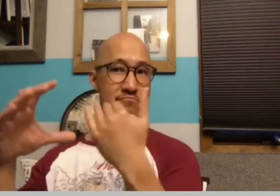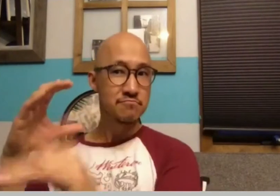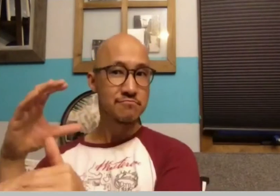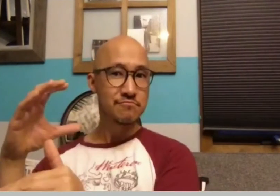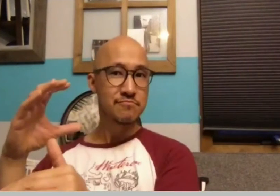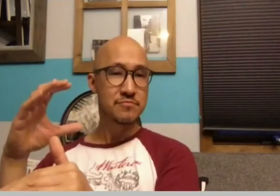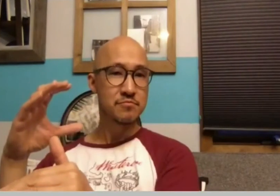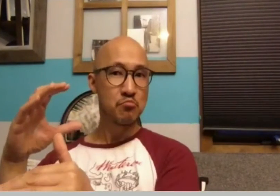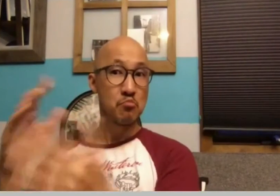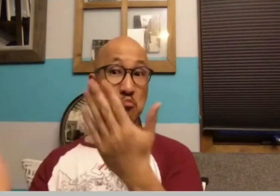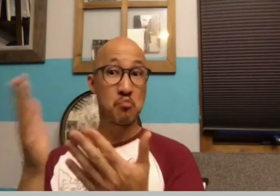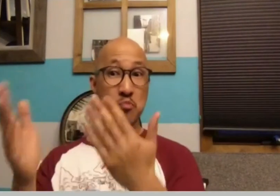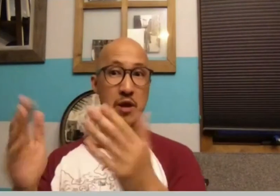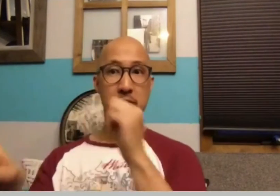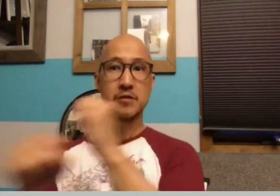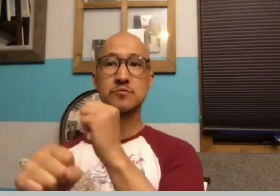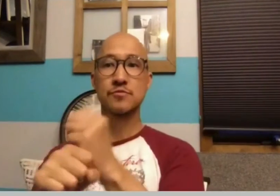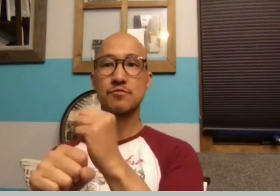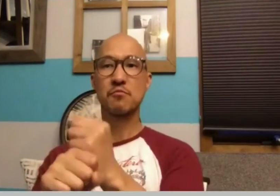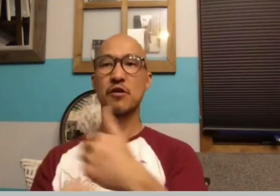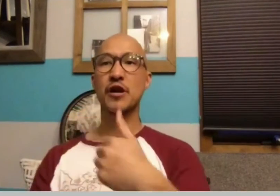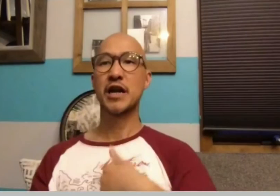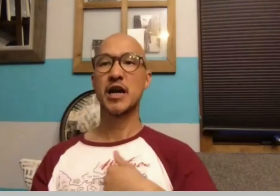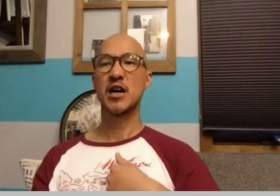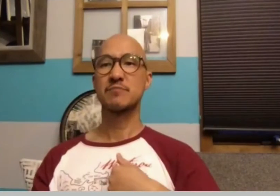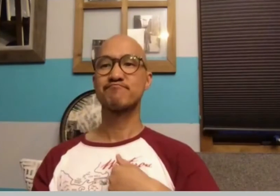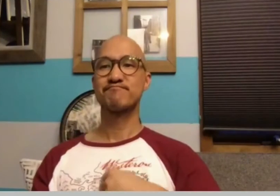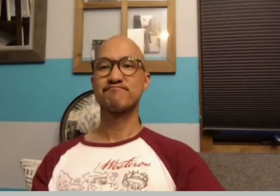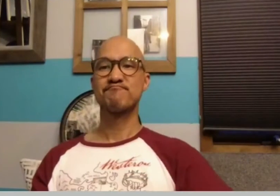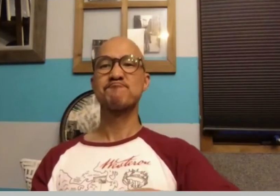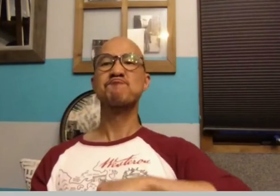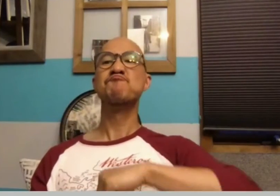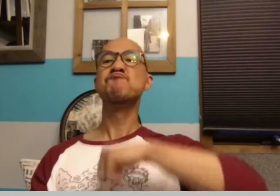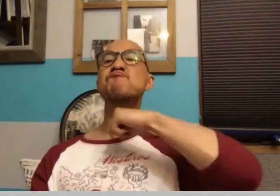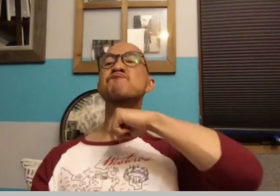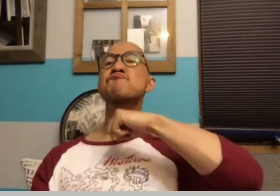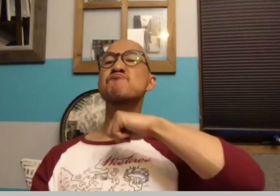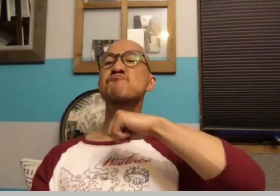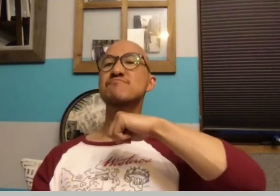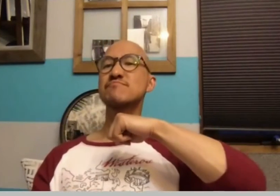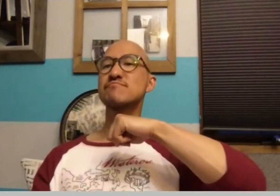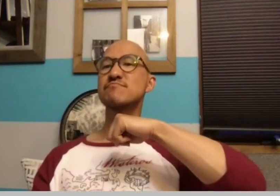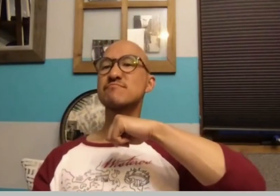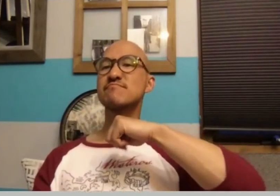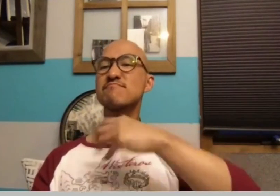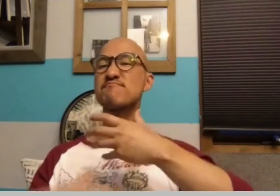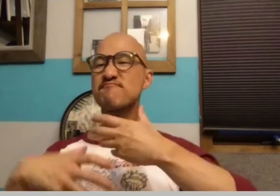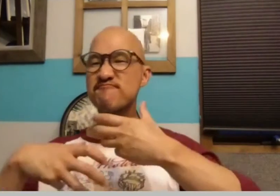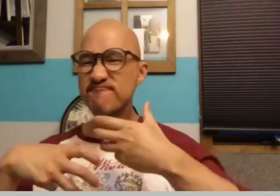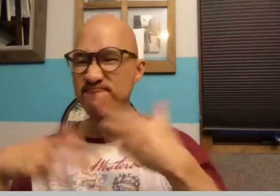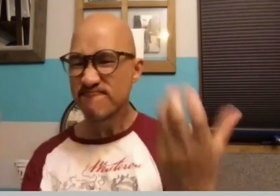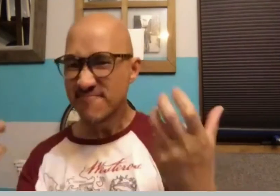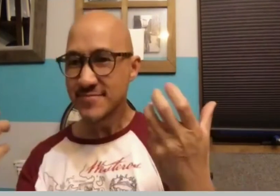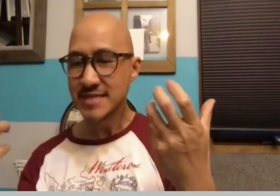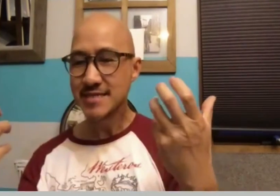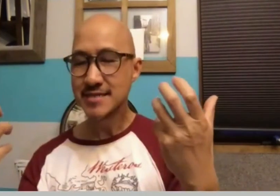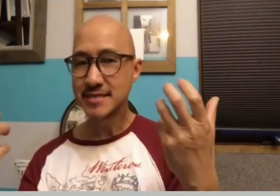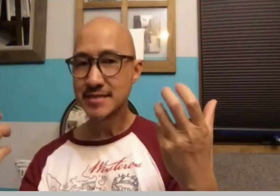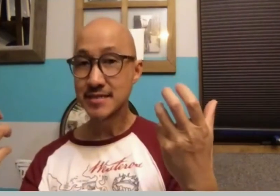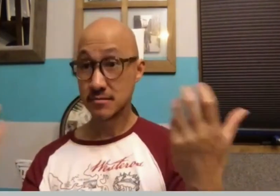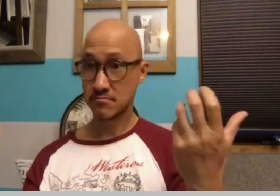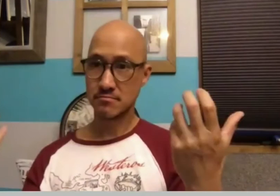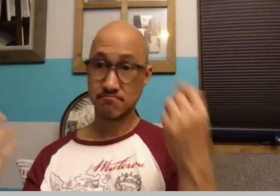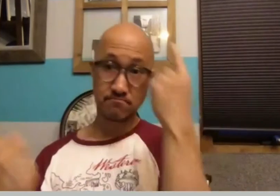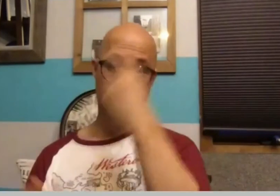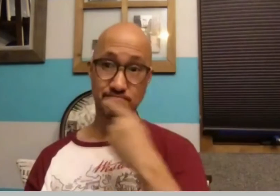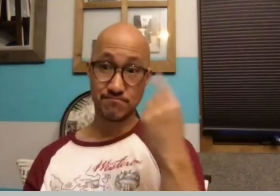success, jobs, things that we could potentially serve a little more than we serve God. So a real challenging one for me lately is,